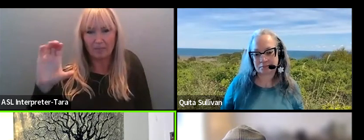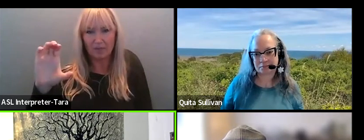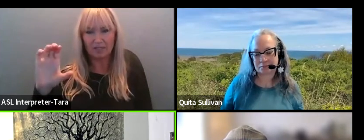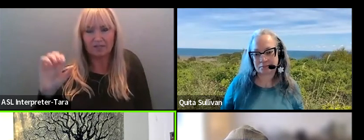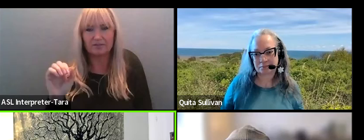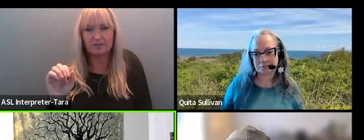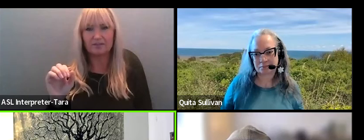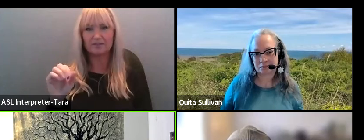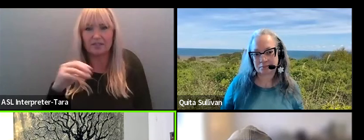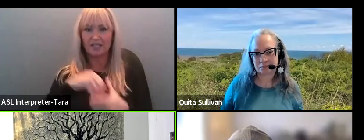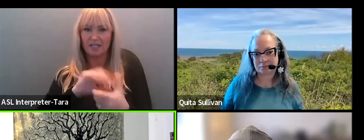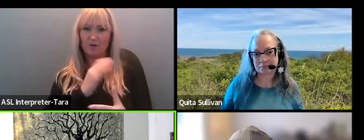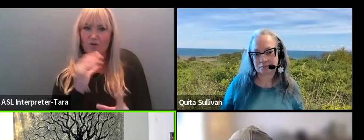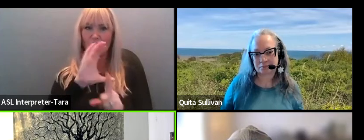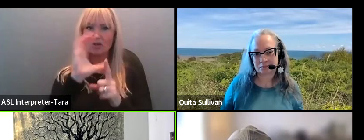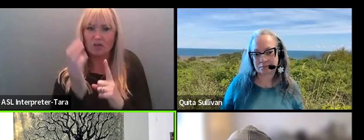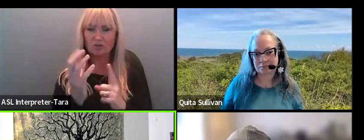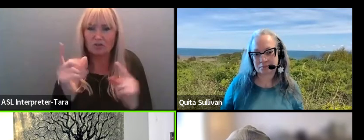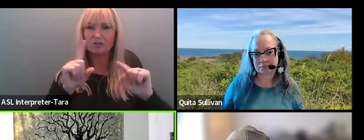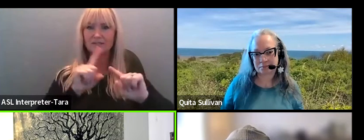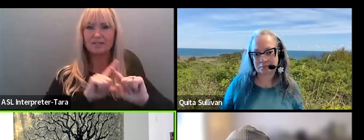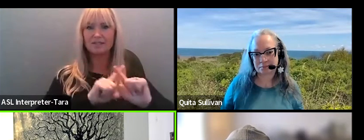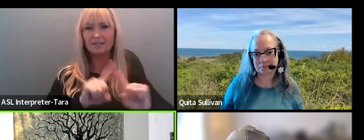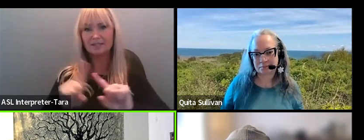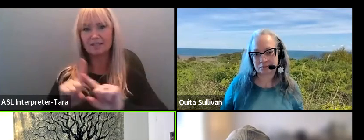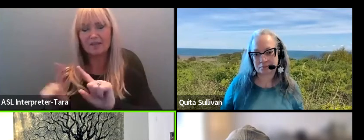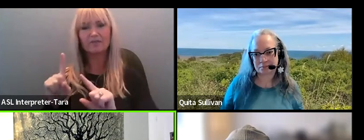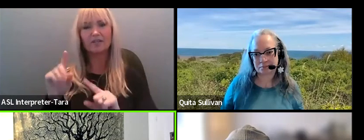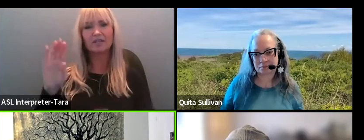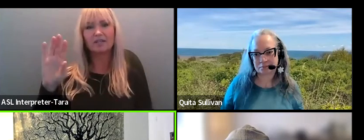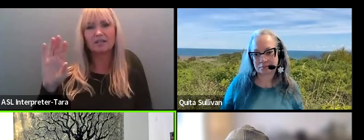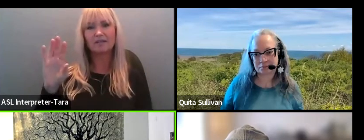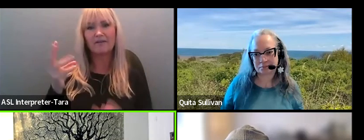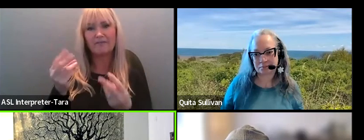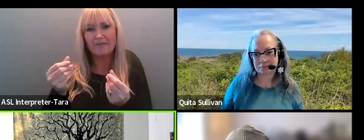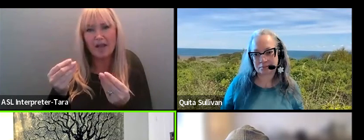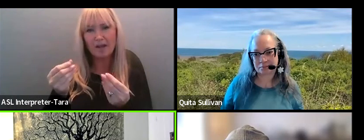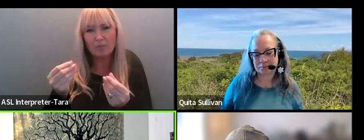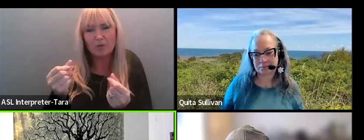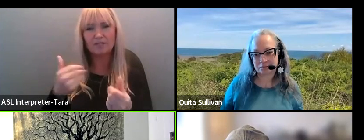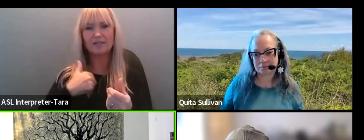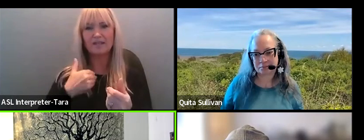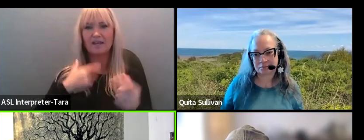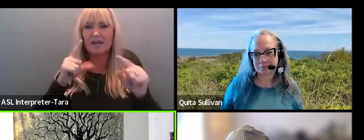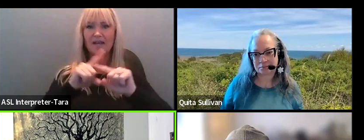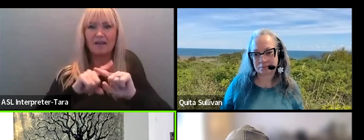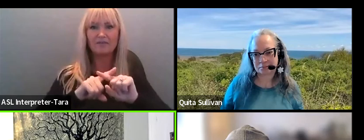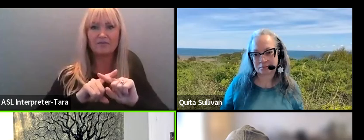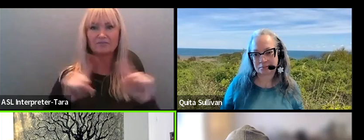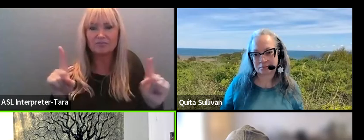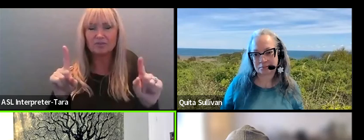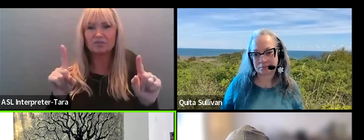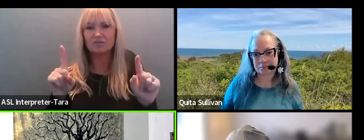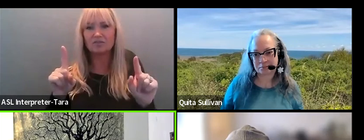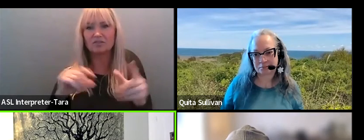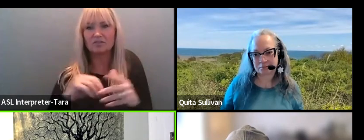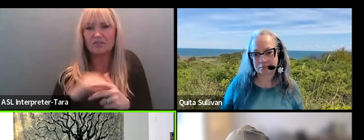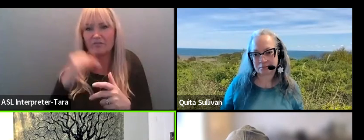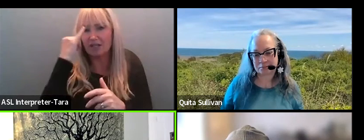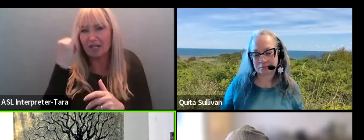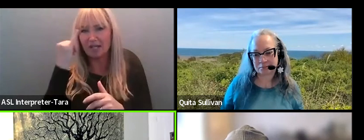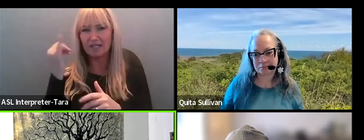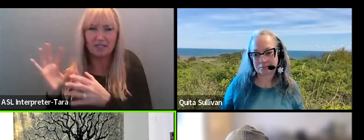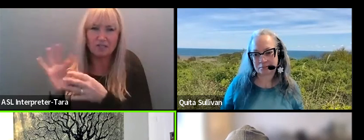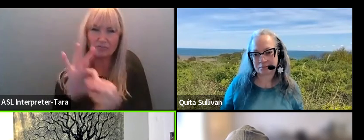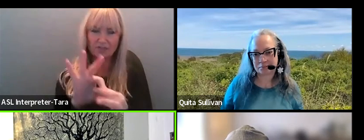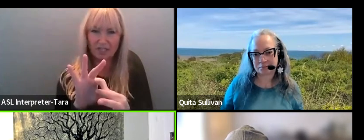in our cultures, different fabrics have different symbols associated with them. Even tribes or demographics are attached